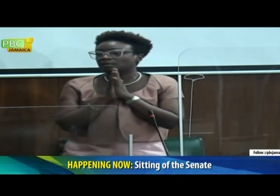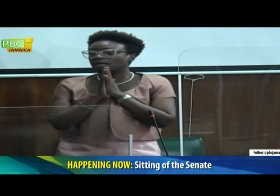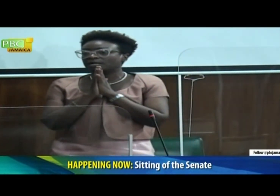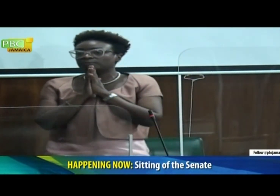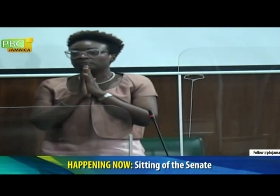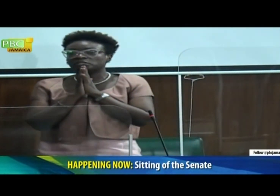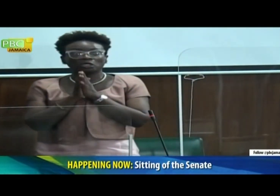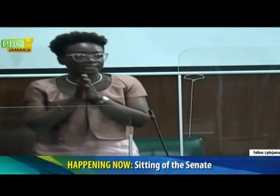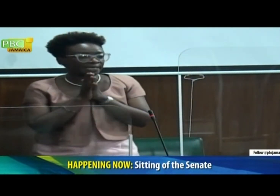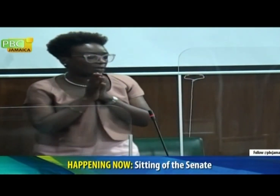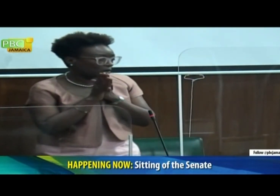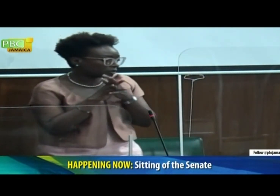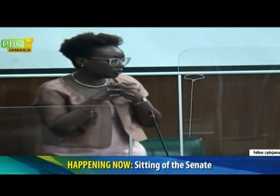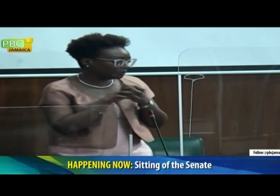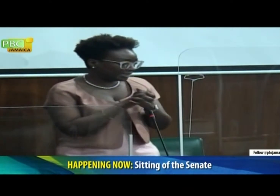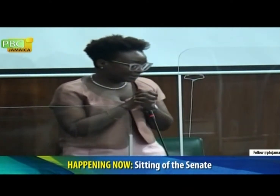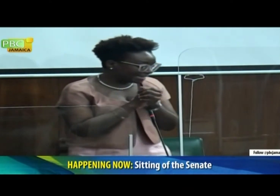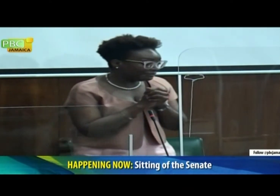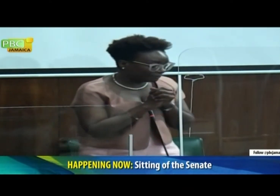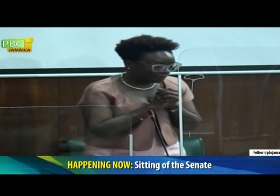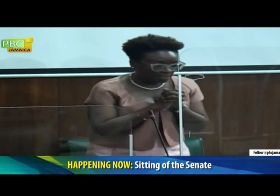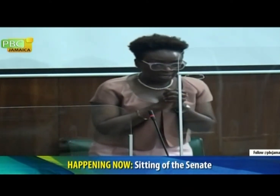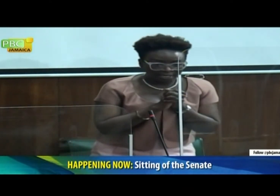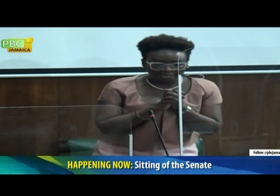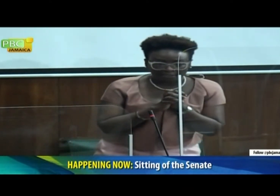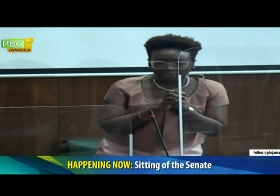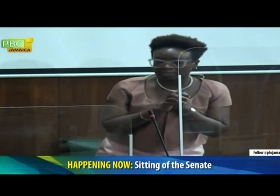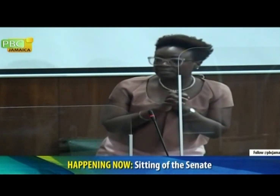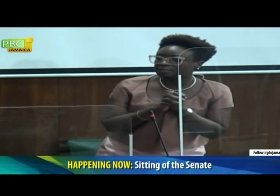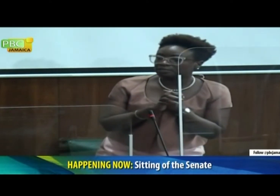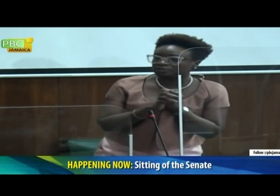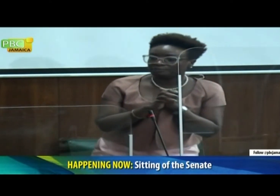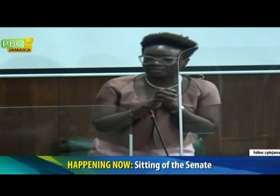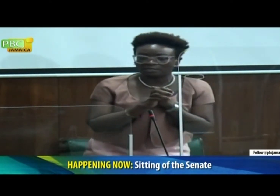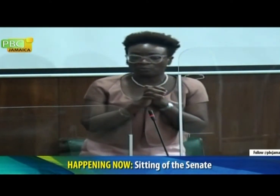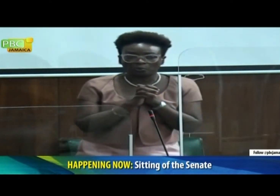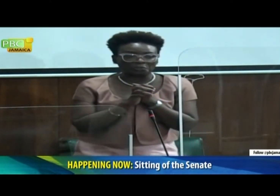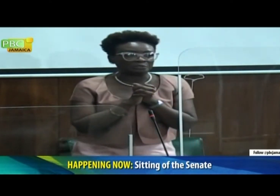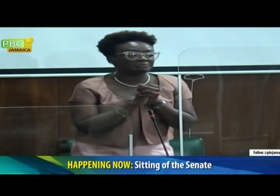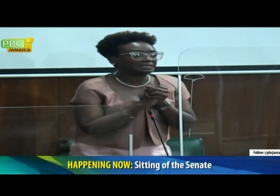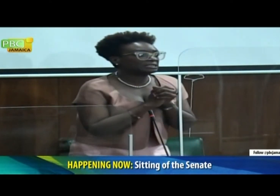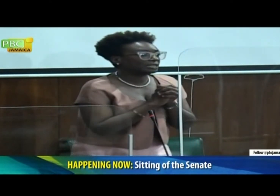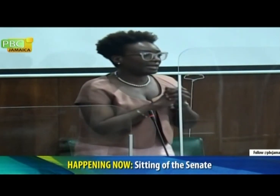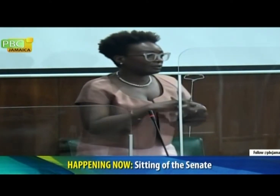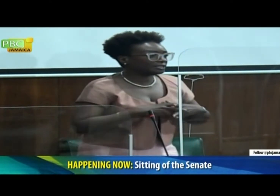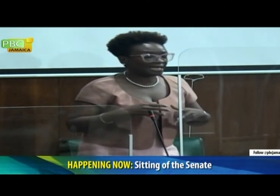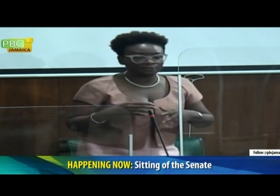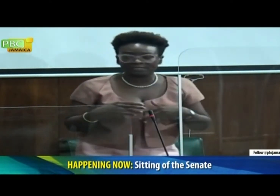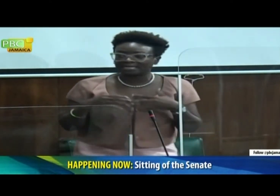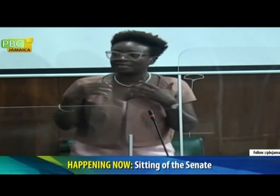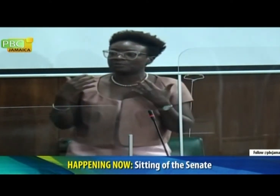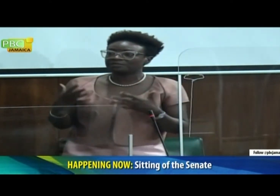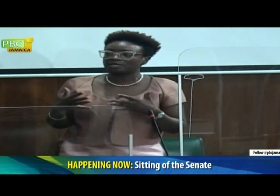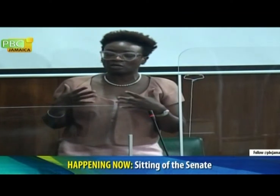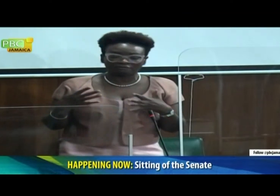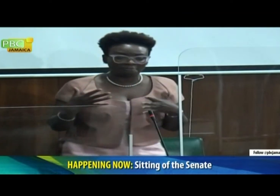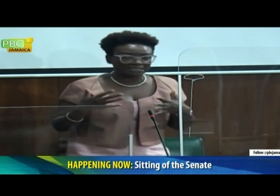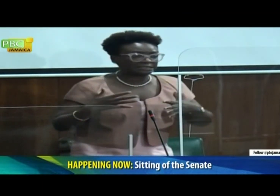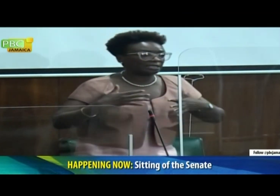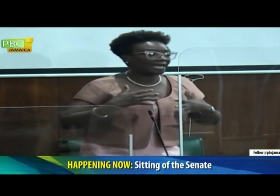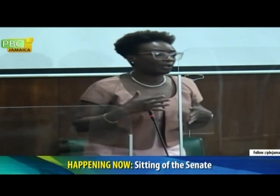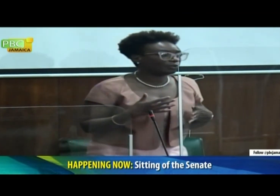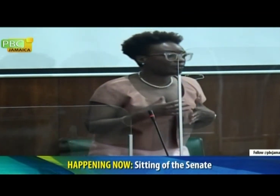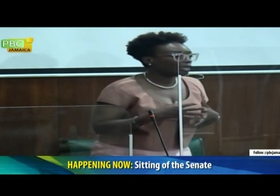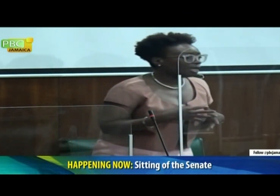mentioned, Sunday, October 10th, is considered to be World Mental Health Day. And as we think of